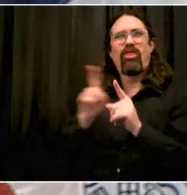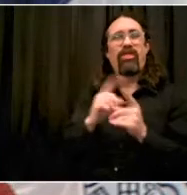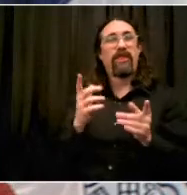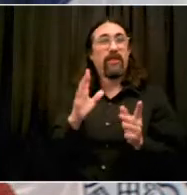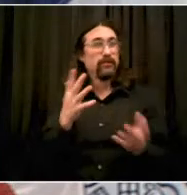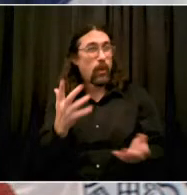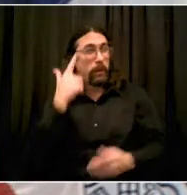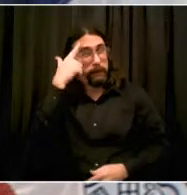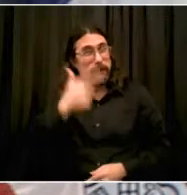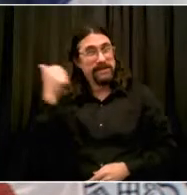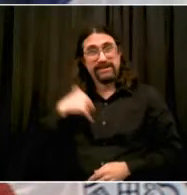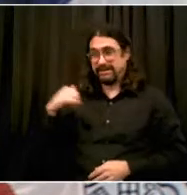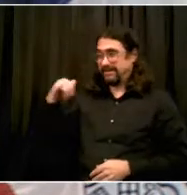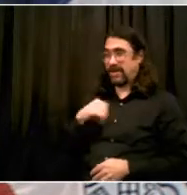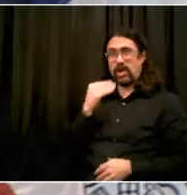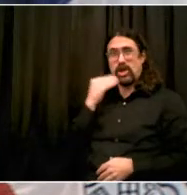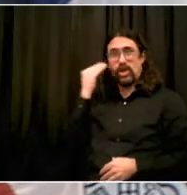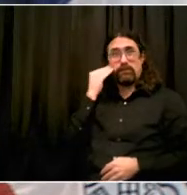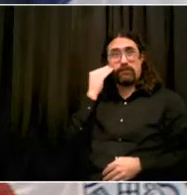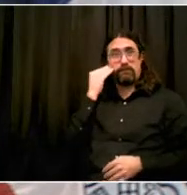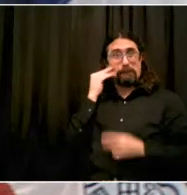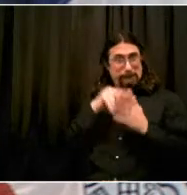Michael Garland from the Daily News.